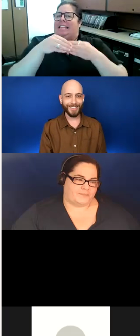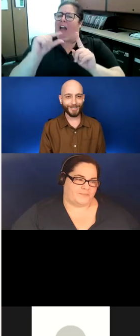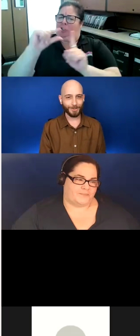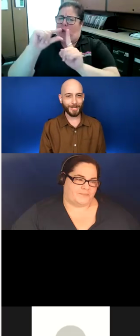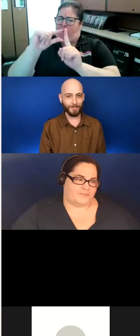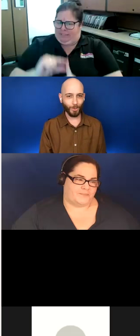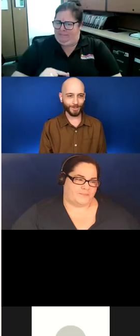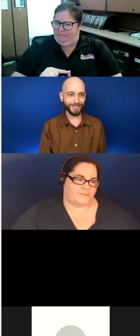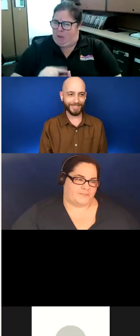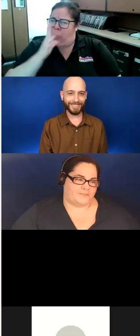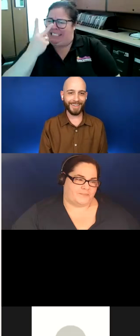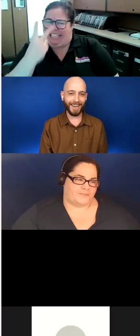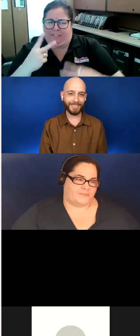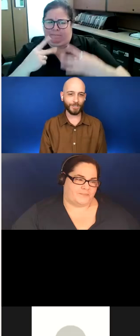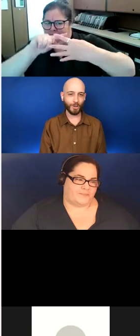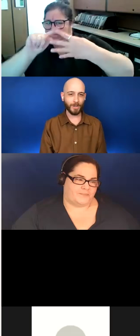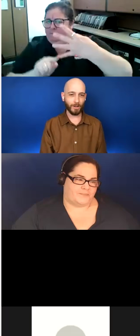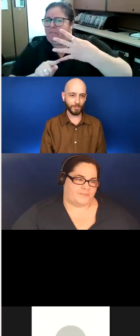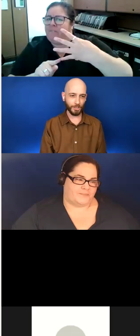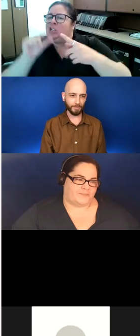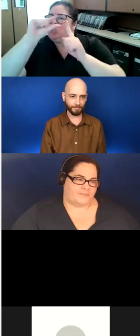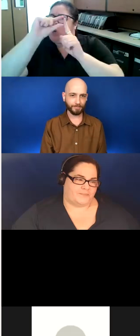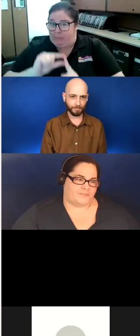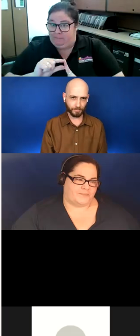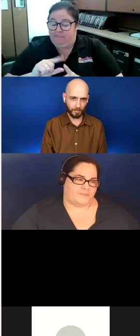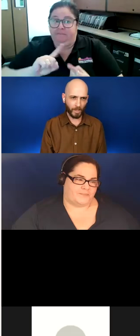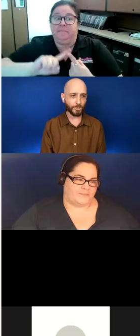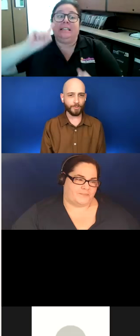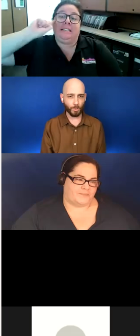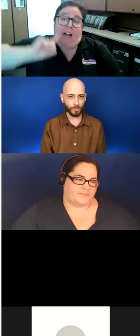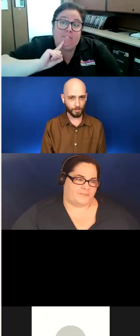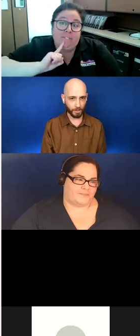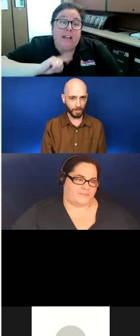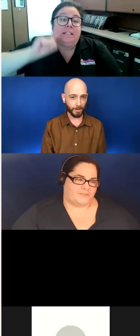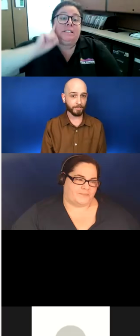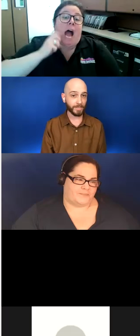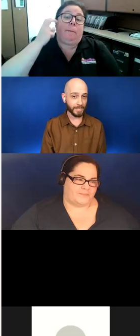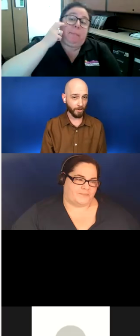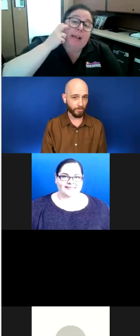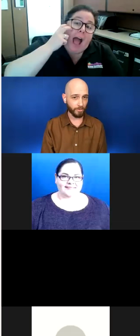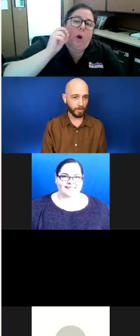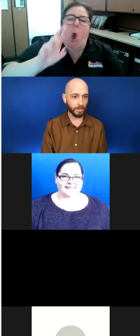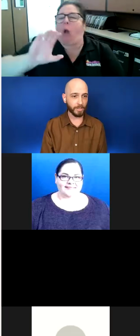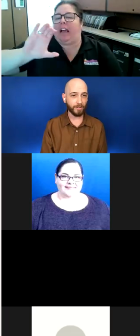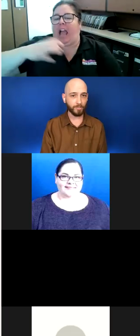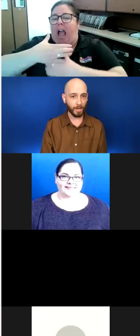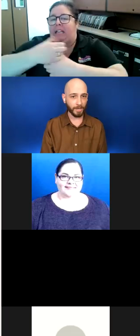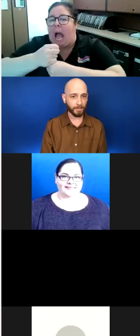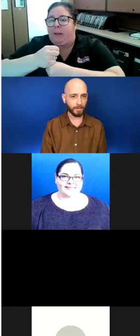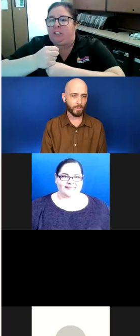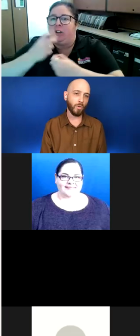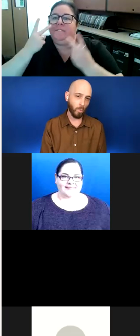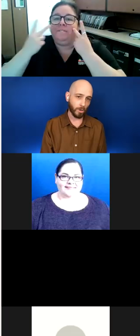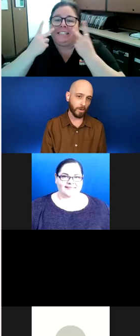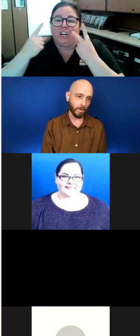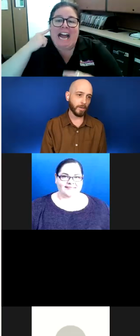This slide here is really important. This is a guide to terminology. You can see 4 terms on here: deaf,